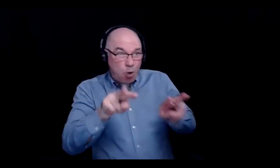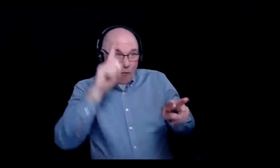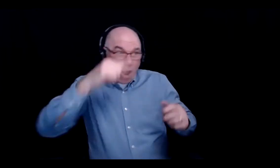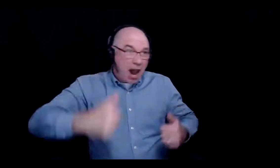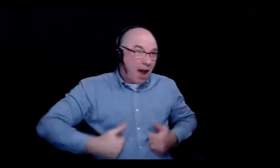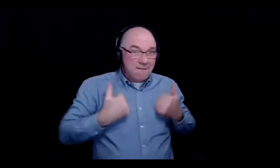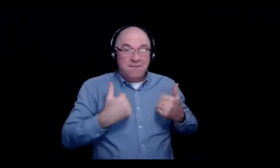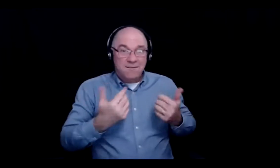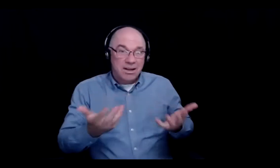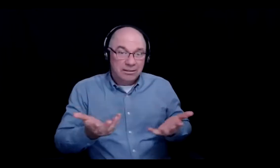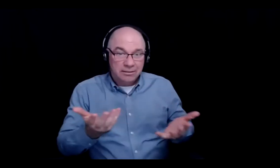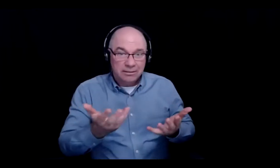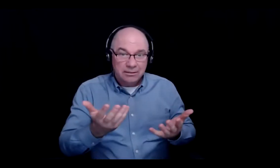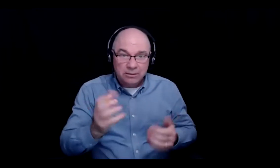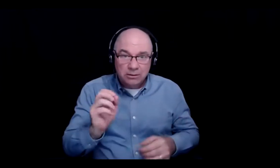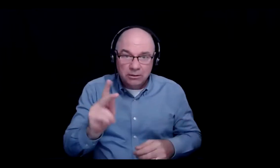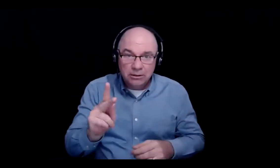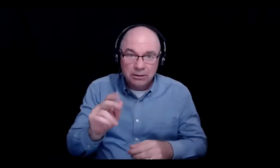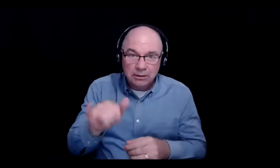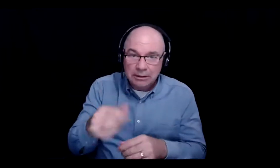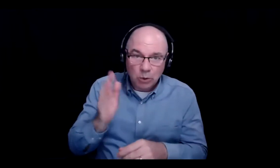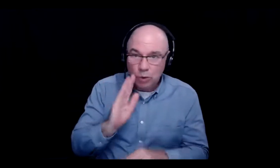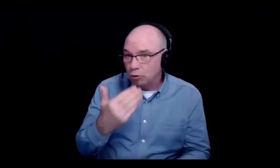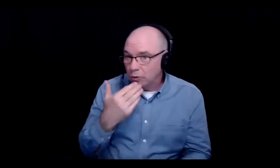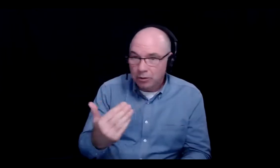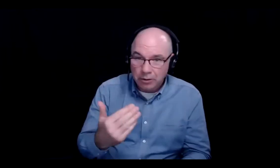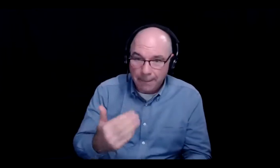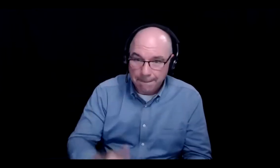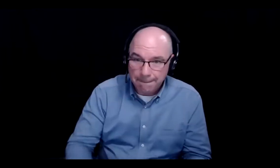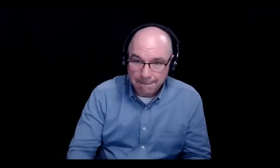live. So this is going to be really good.